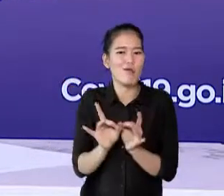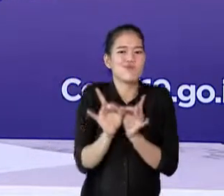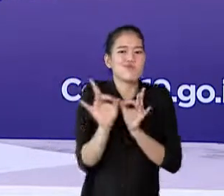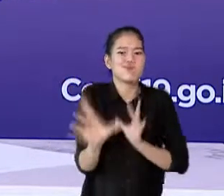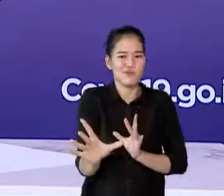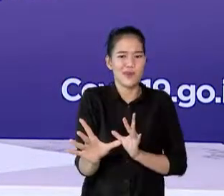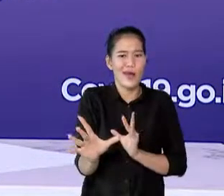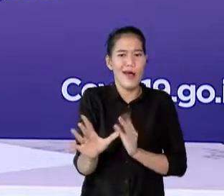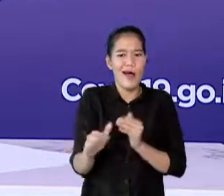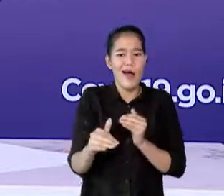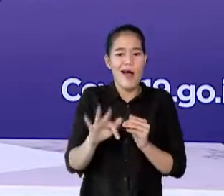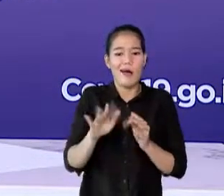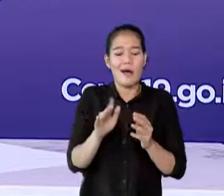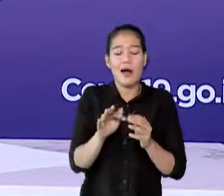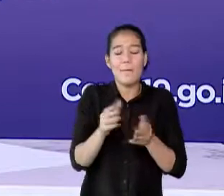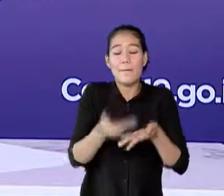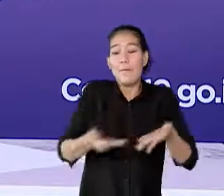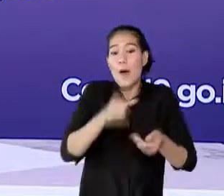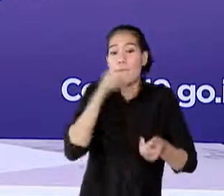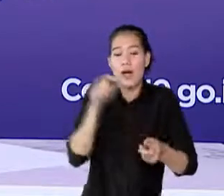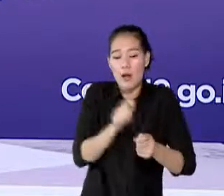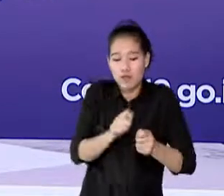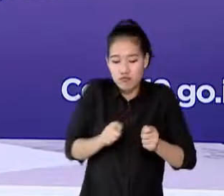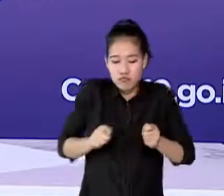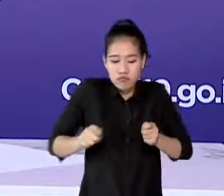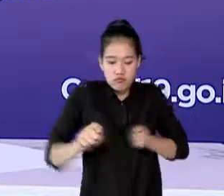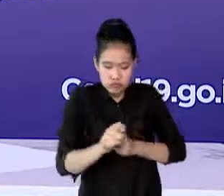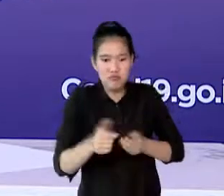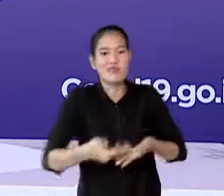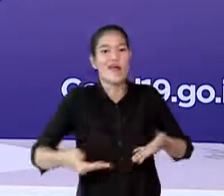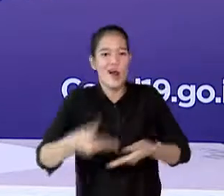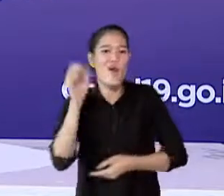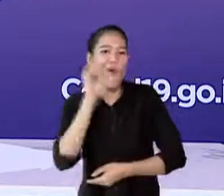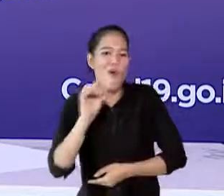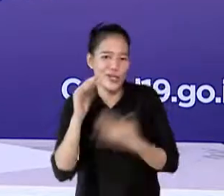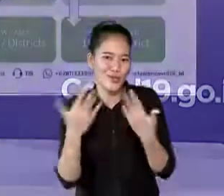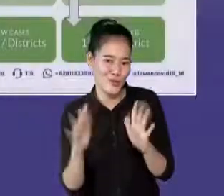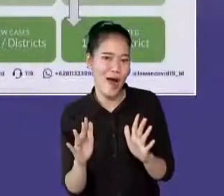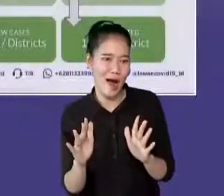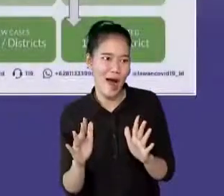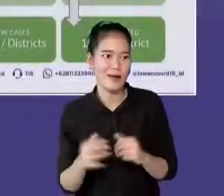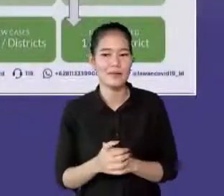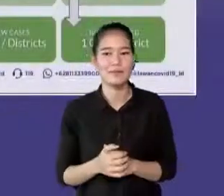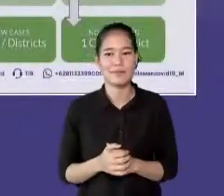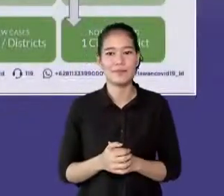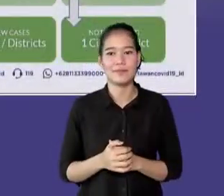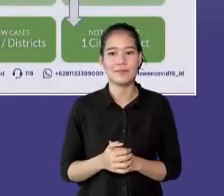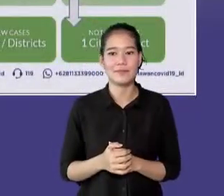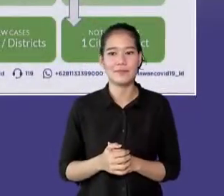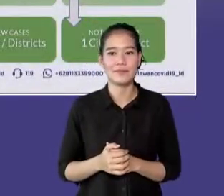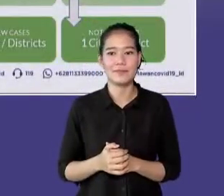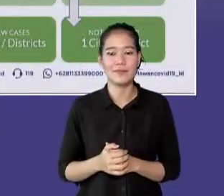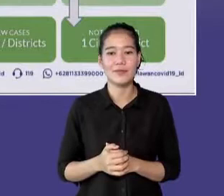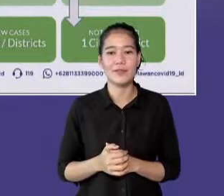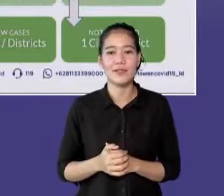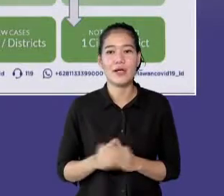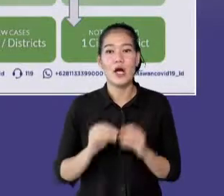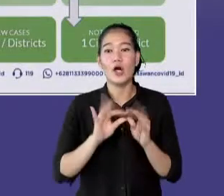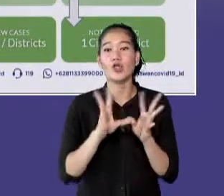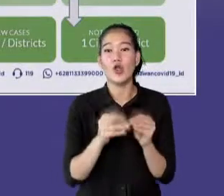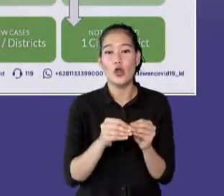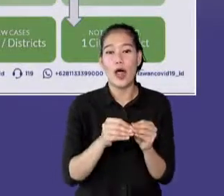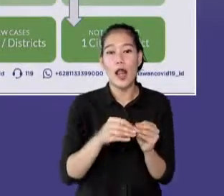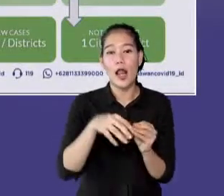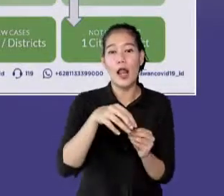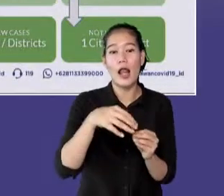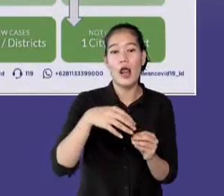in the orange zones area that occurred recently this week. Meanwhile, the number of